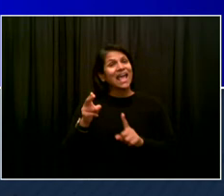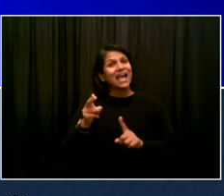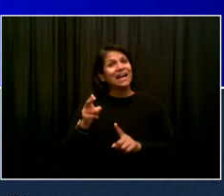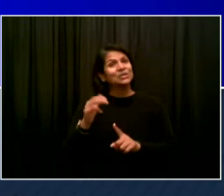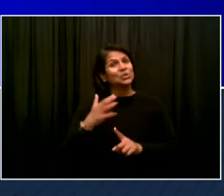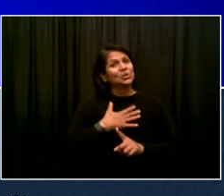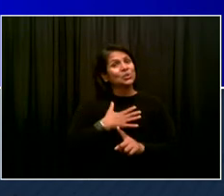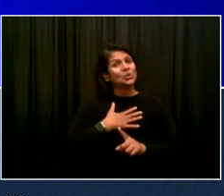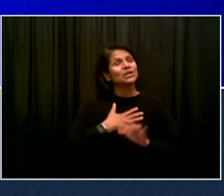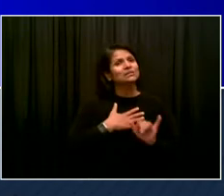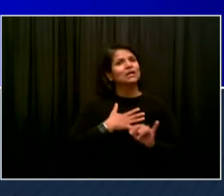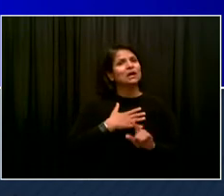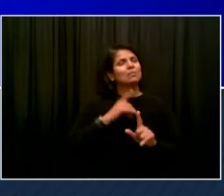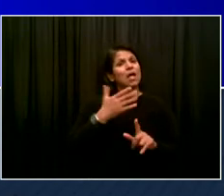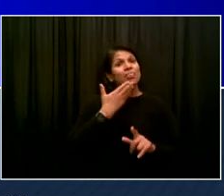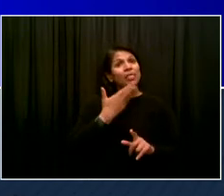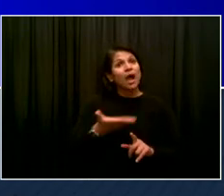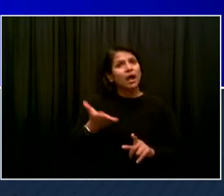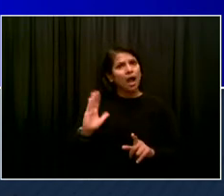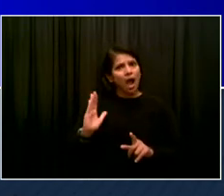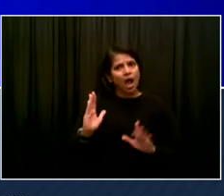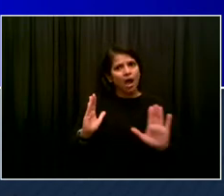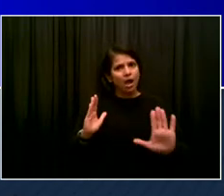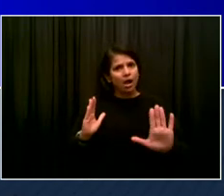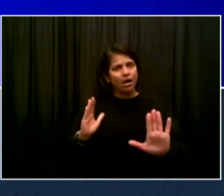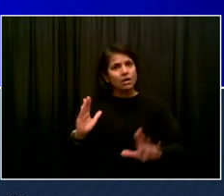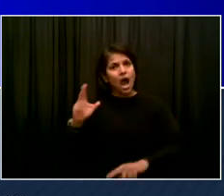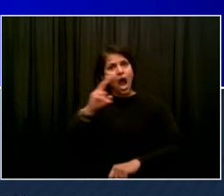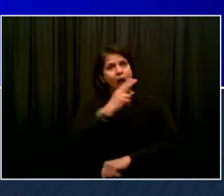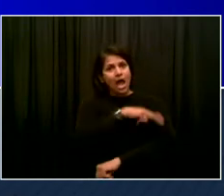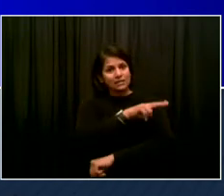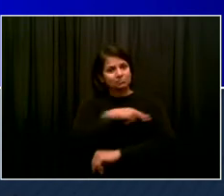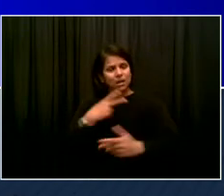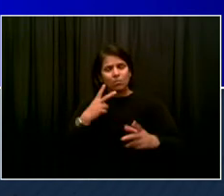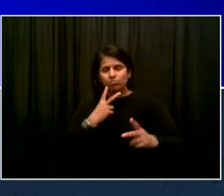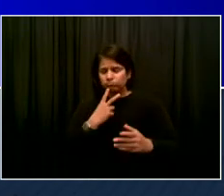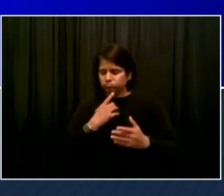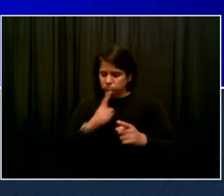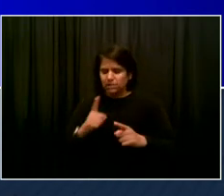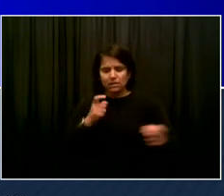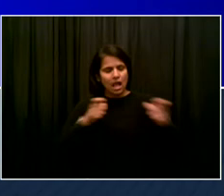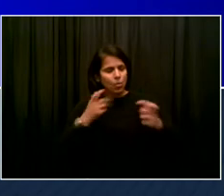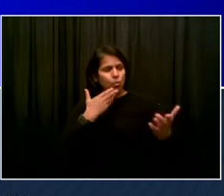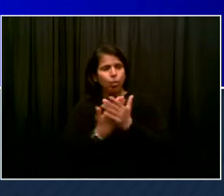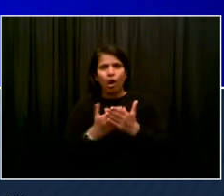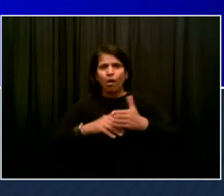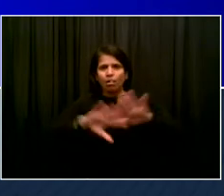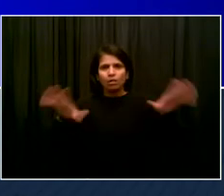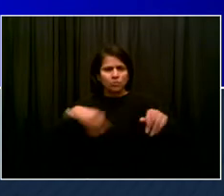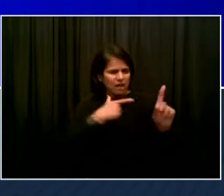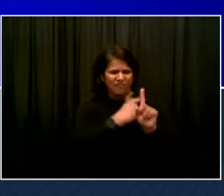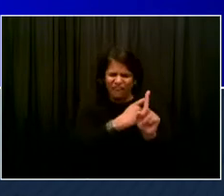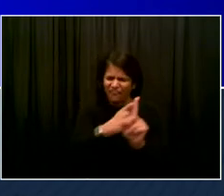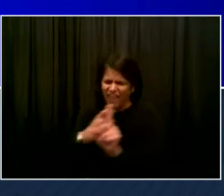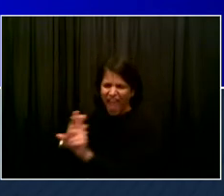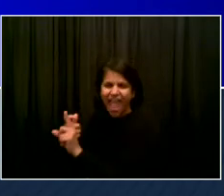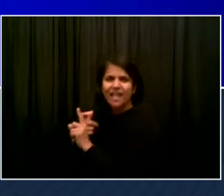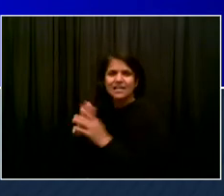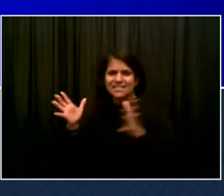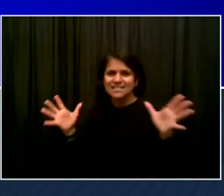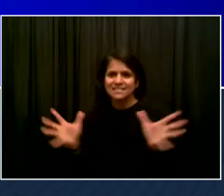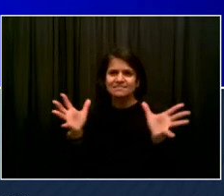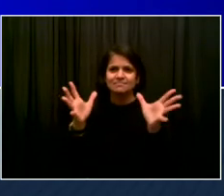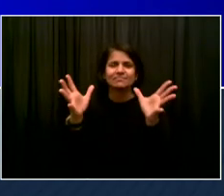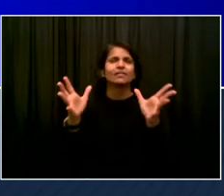vaccination, our hospitals are handling the situation well. And new reported cases, 7-day average, a figure we could never